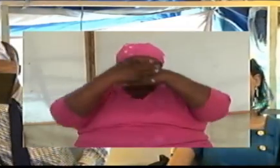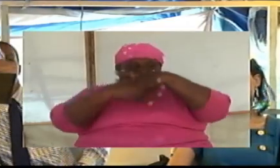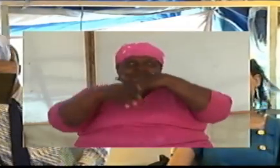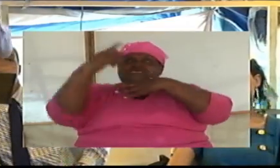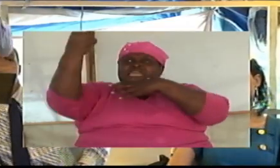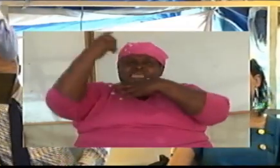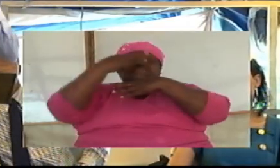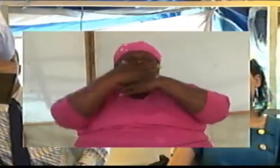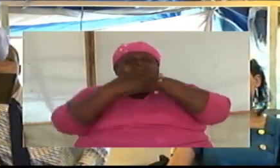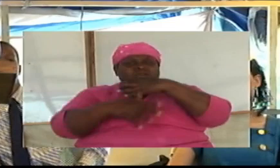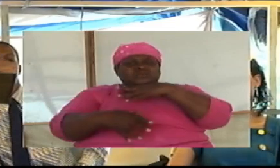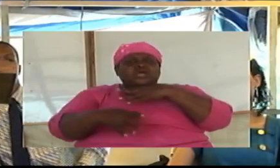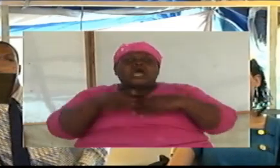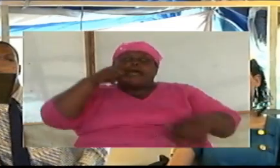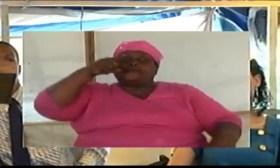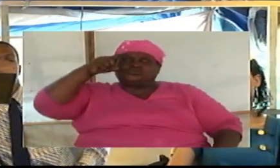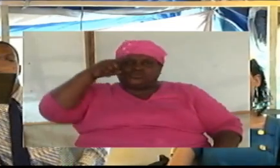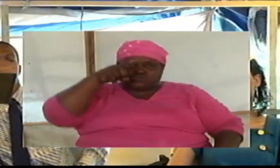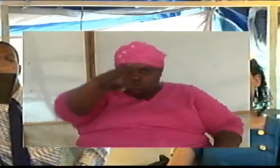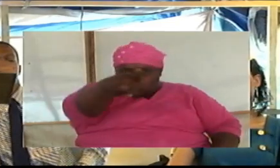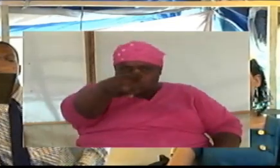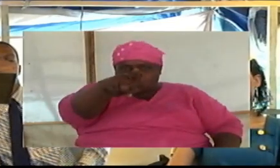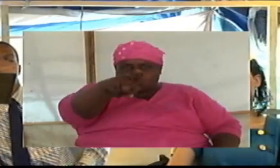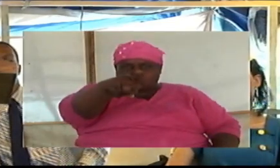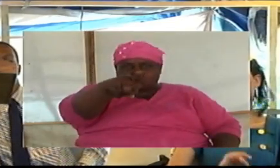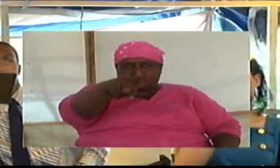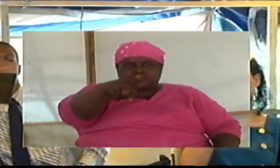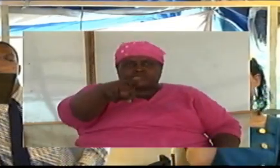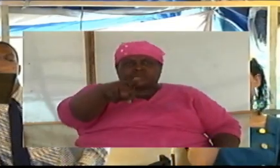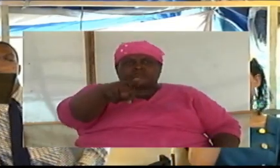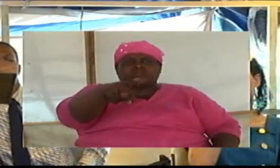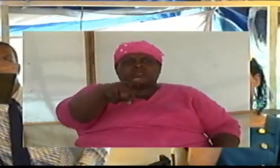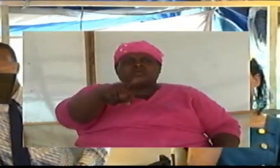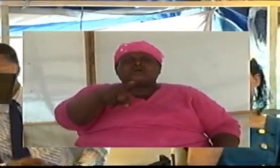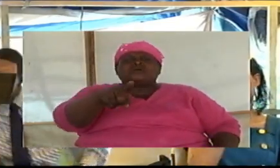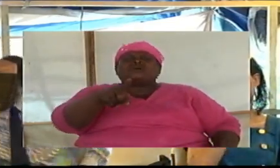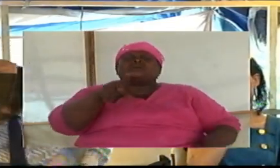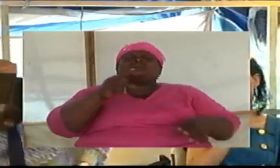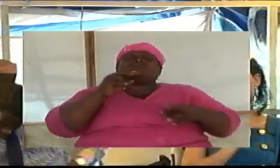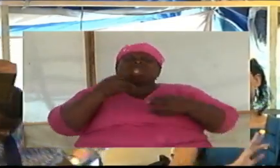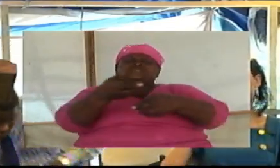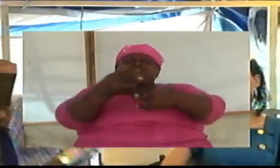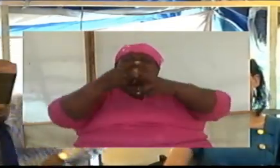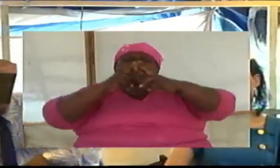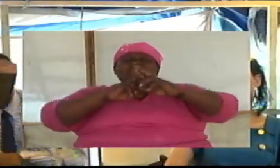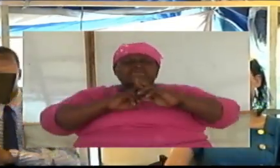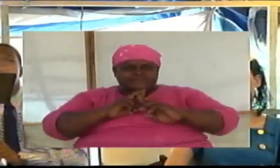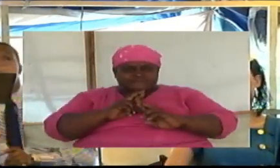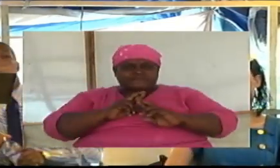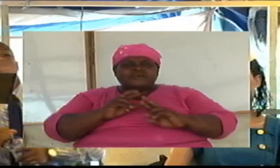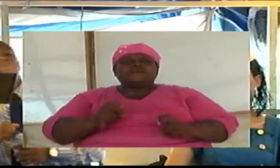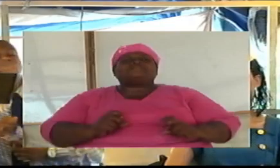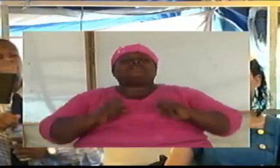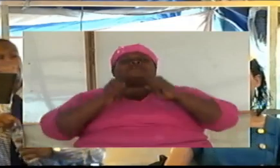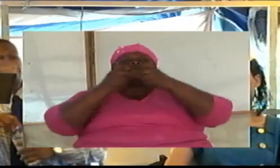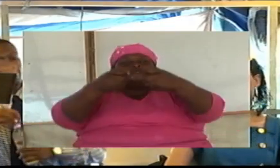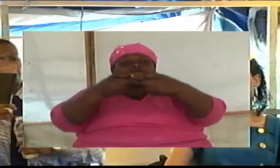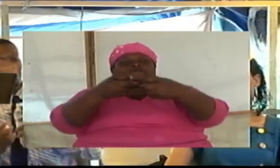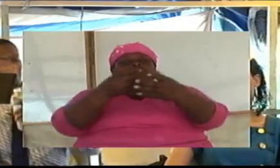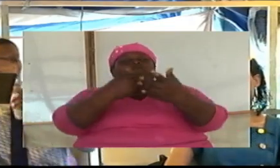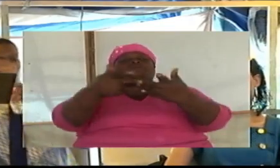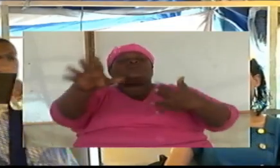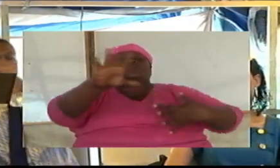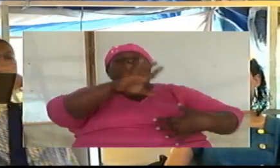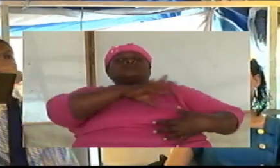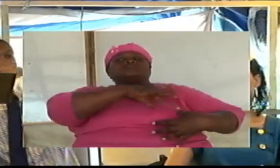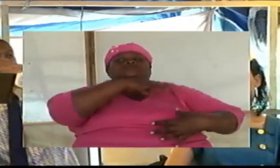Holy Ghost. Listen to me, church. If we don't follow the instructions, our souls are in danger.